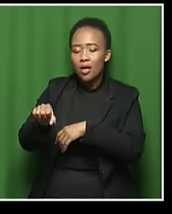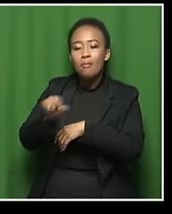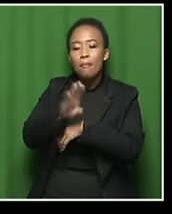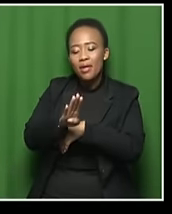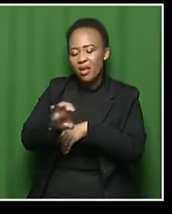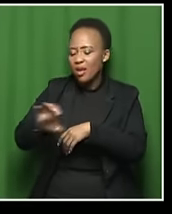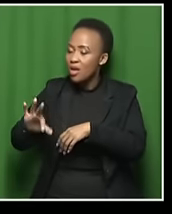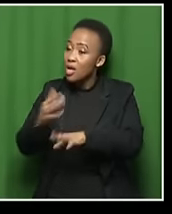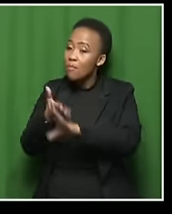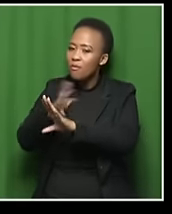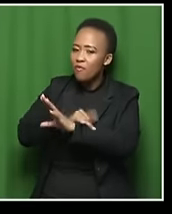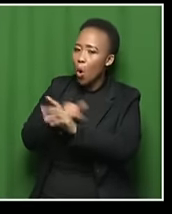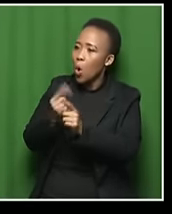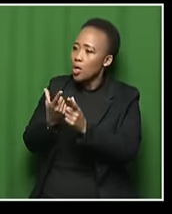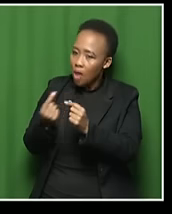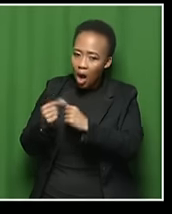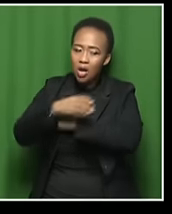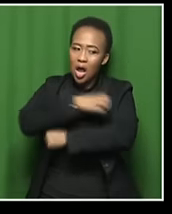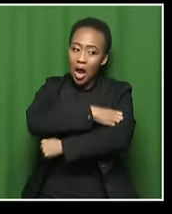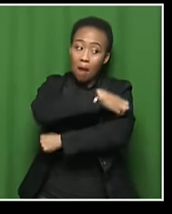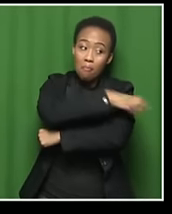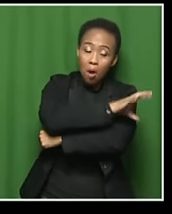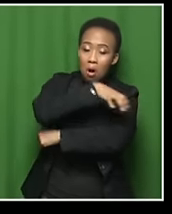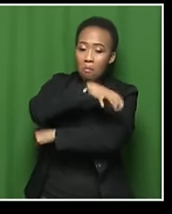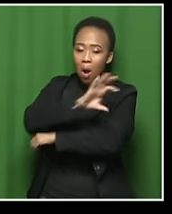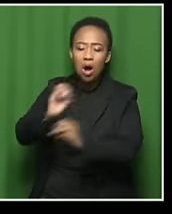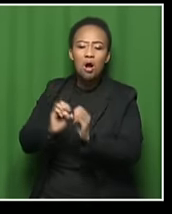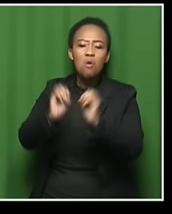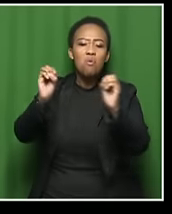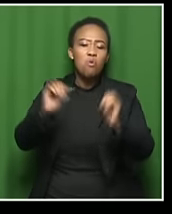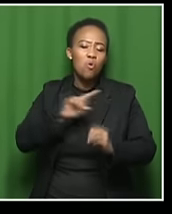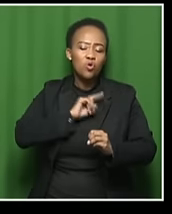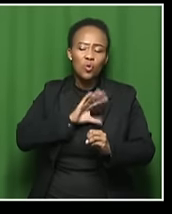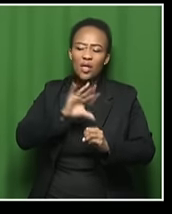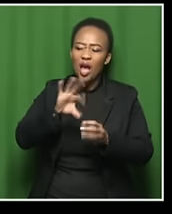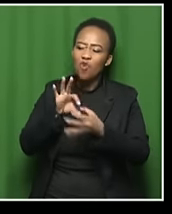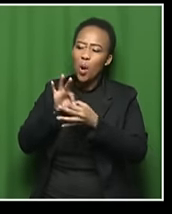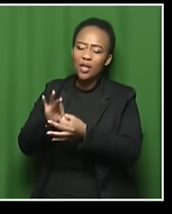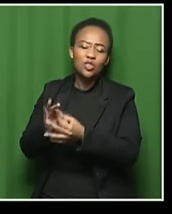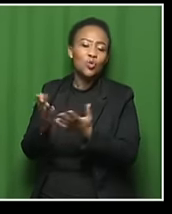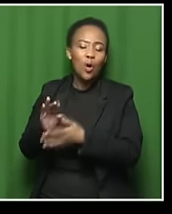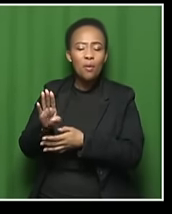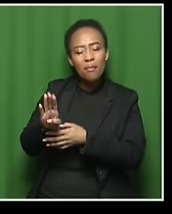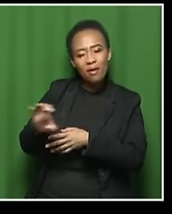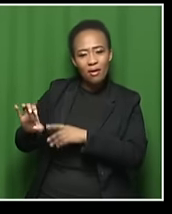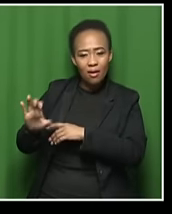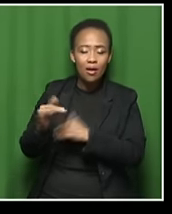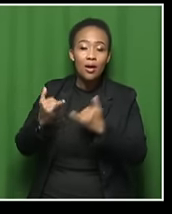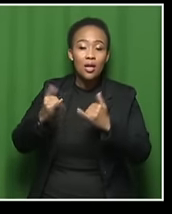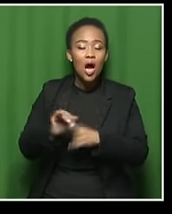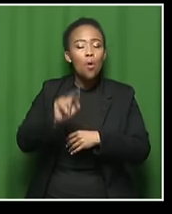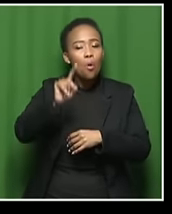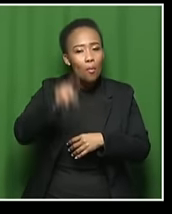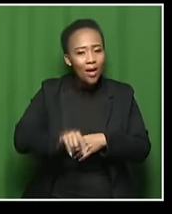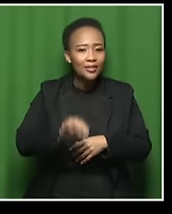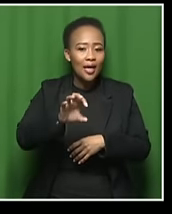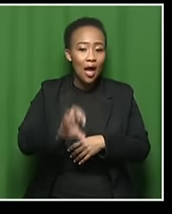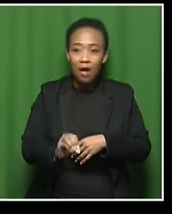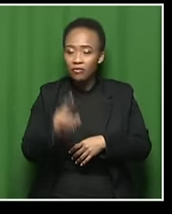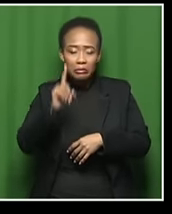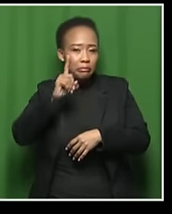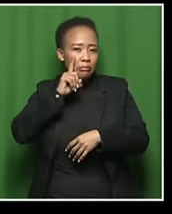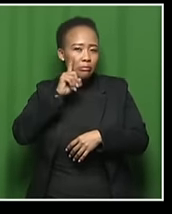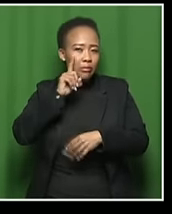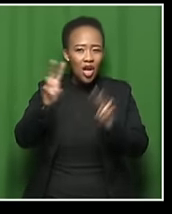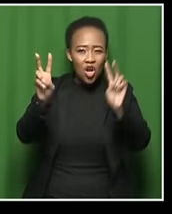of the need to access capital and political connections in BEE. We have put forward a solution regarding how we will deal with our energy